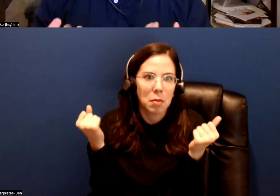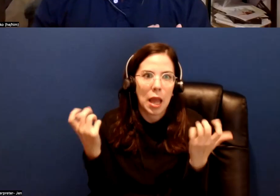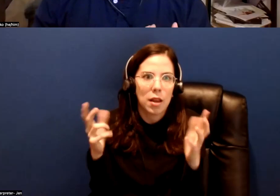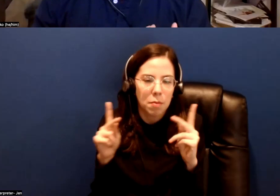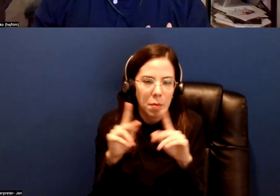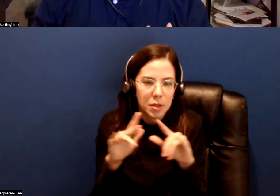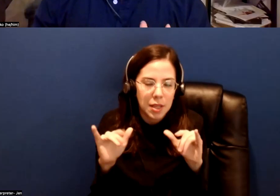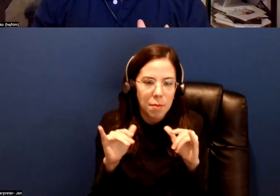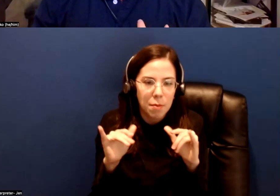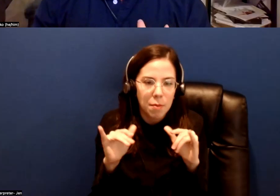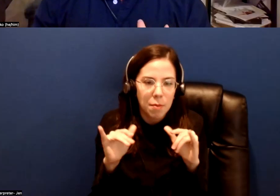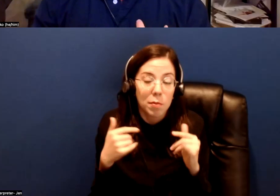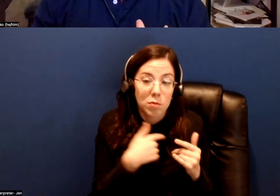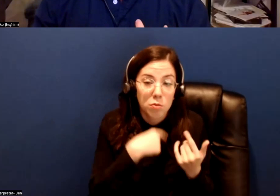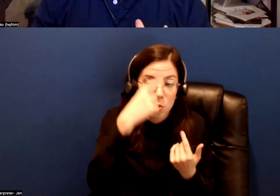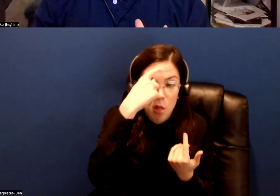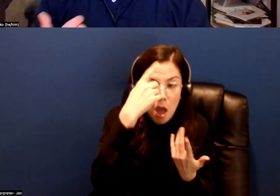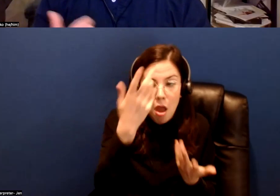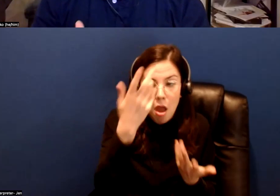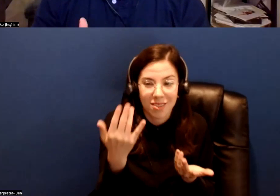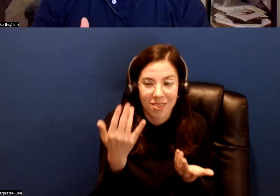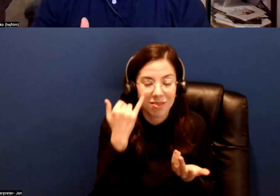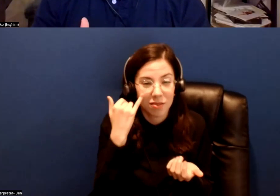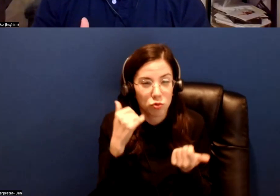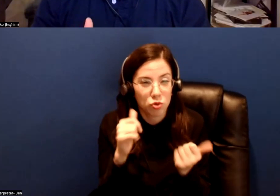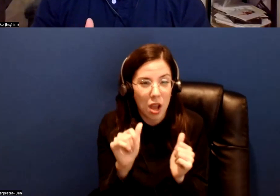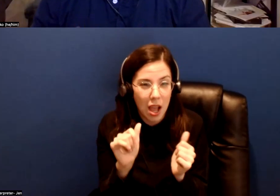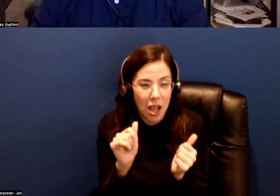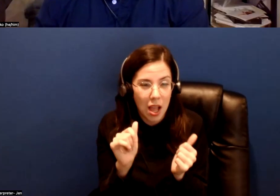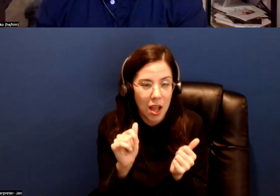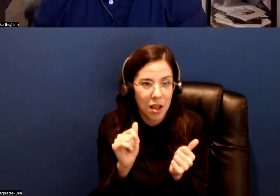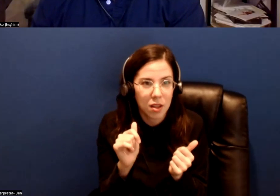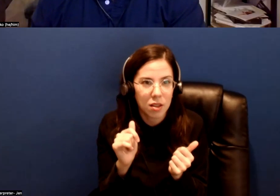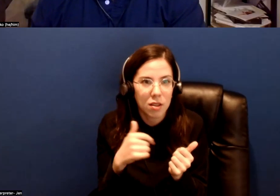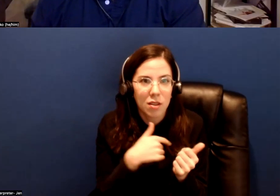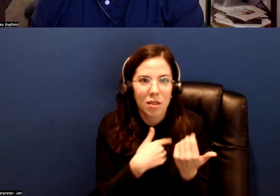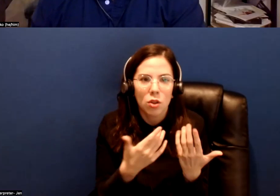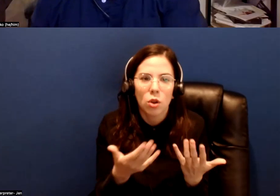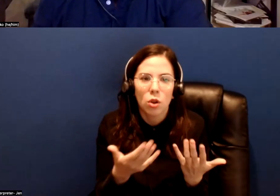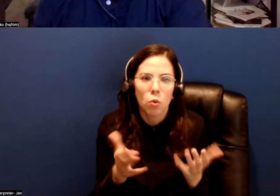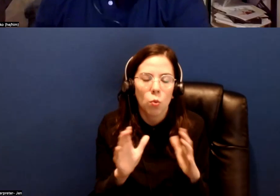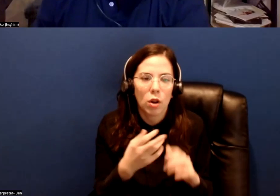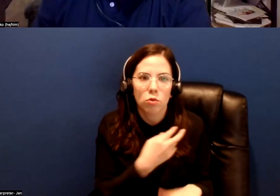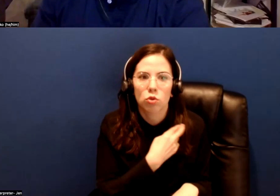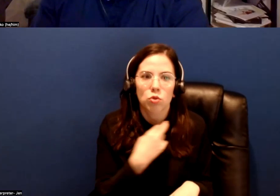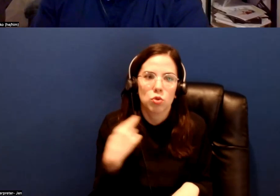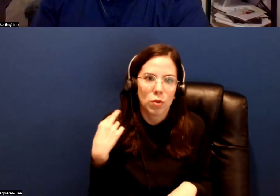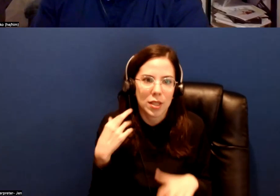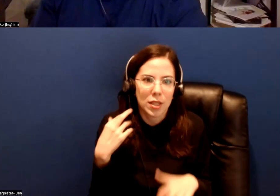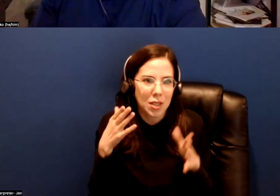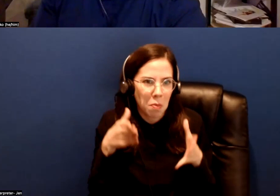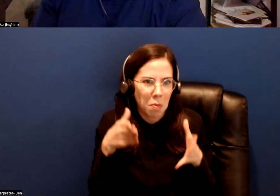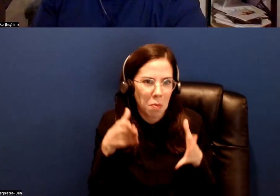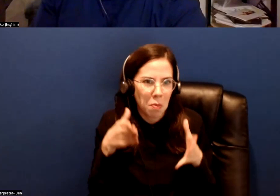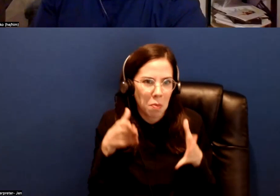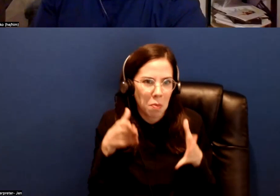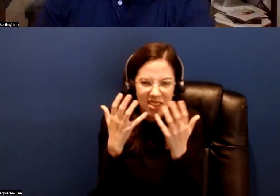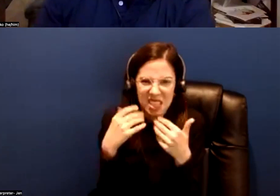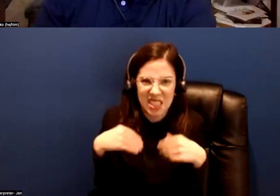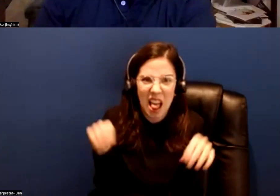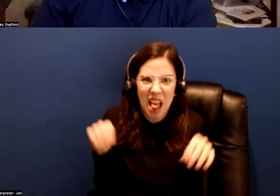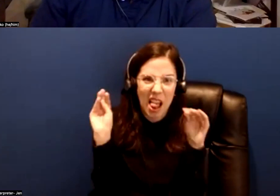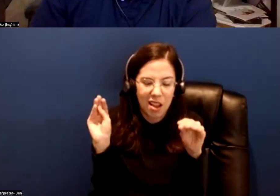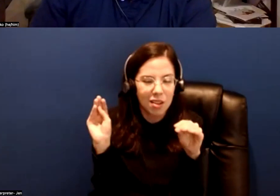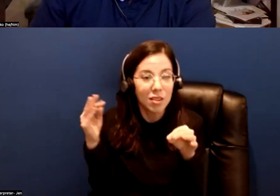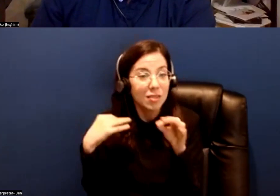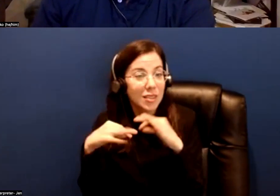this, not risk making someone mad by using it as like a sale. Let's first use it as like a